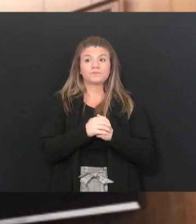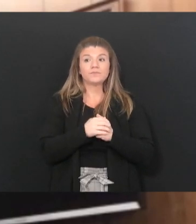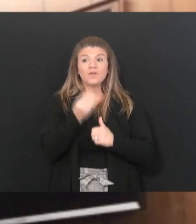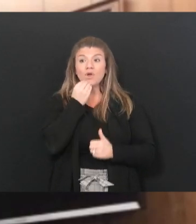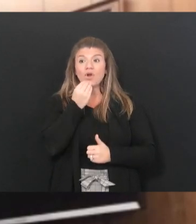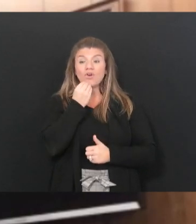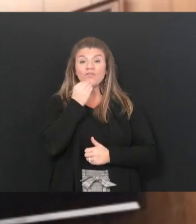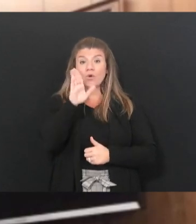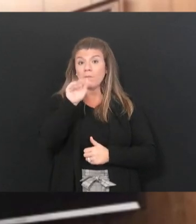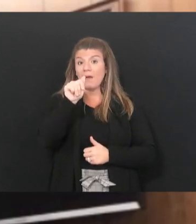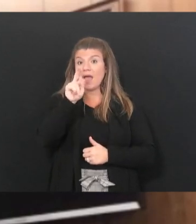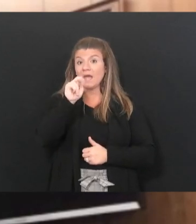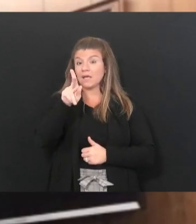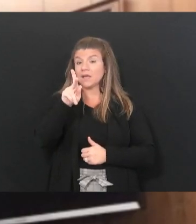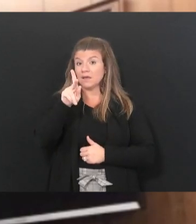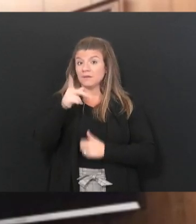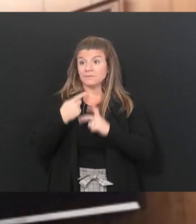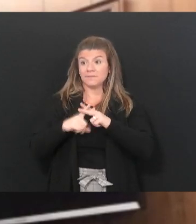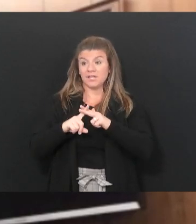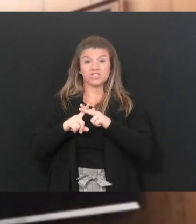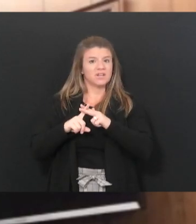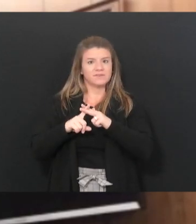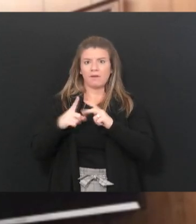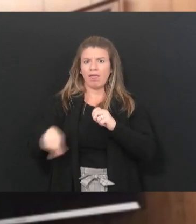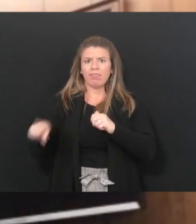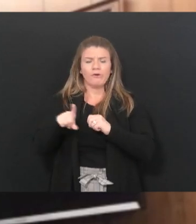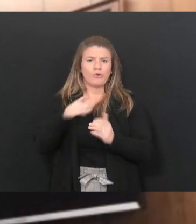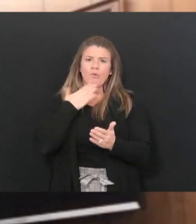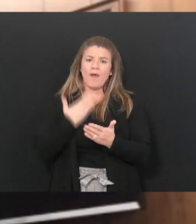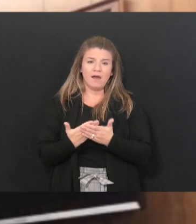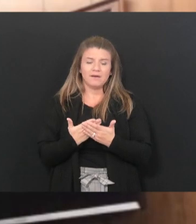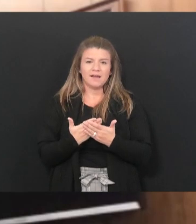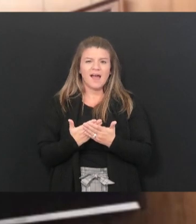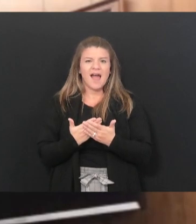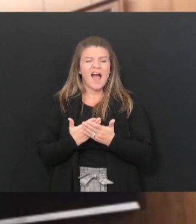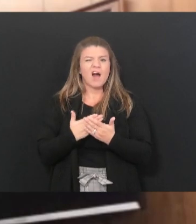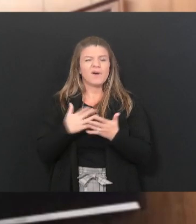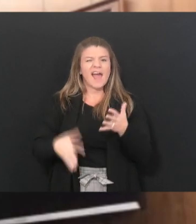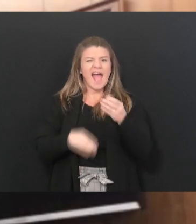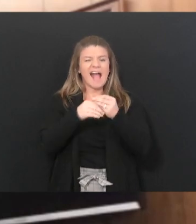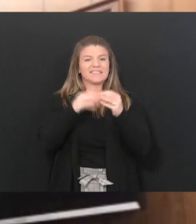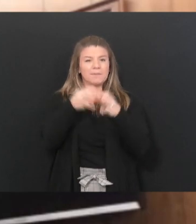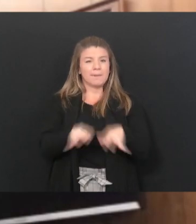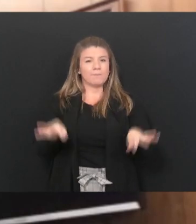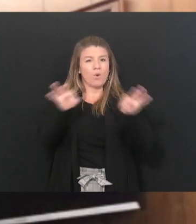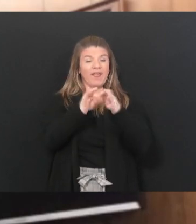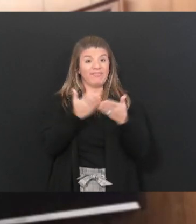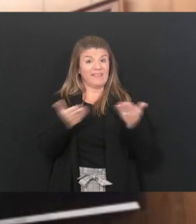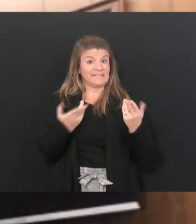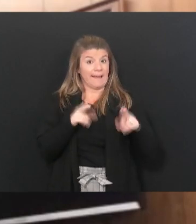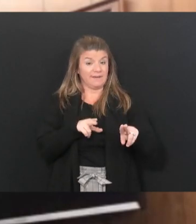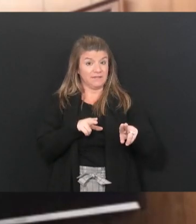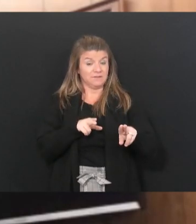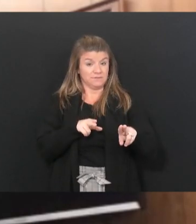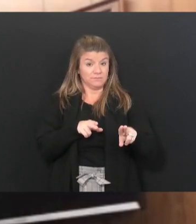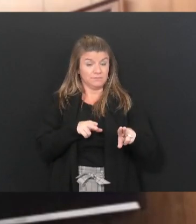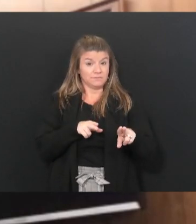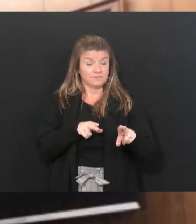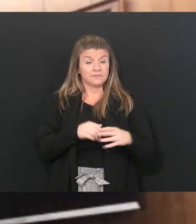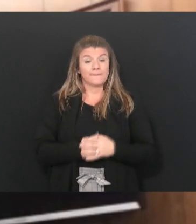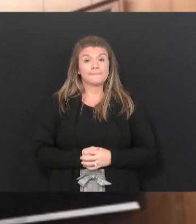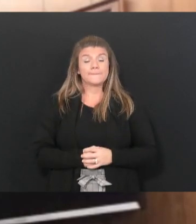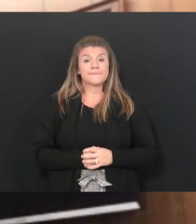bank initiatives are going exceptionally well. I just want to point out a couple of key indicators and benchmarks.